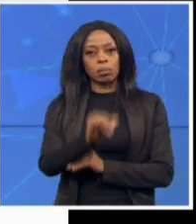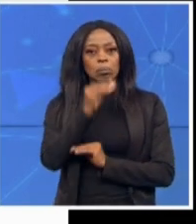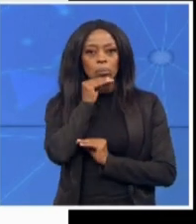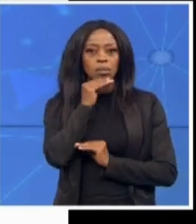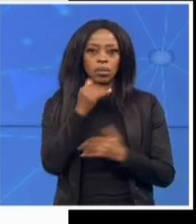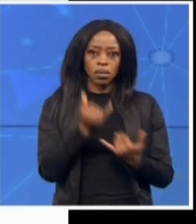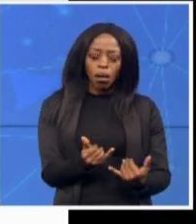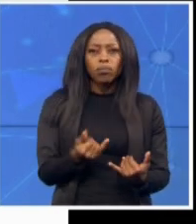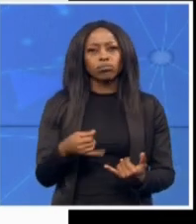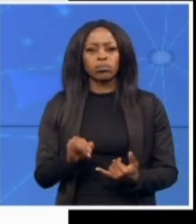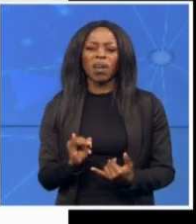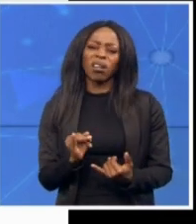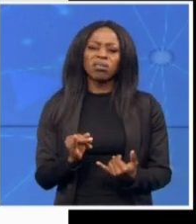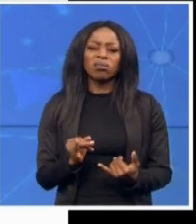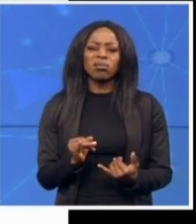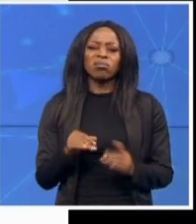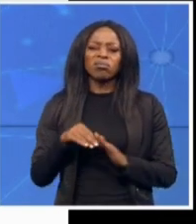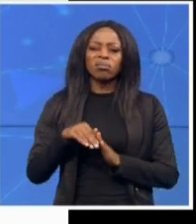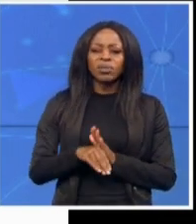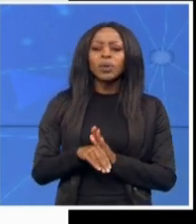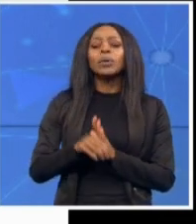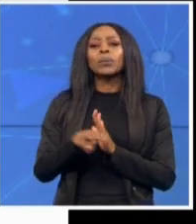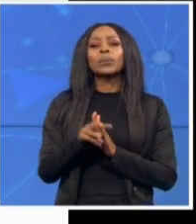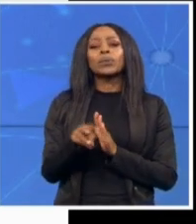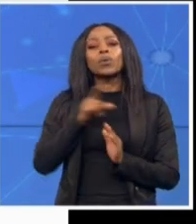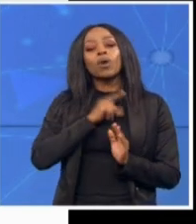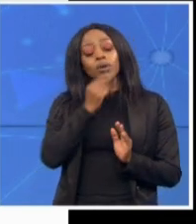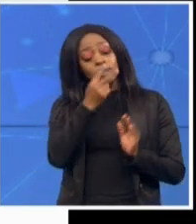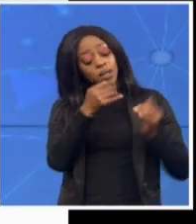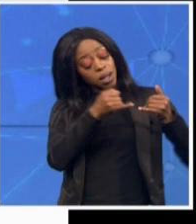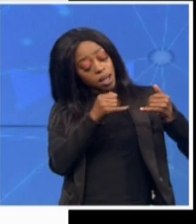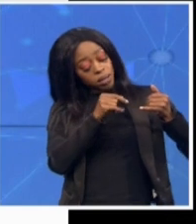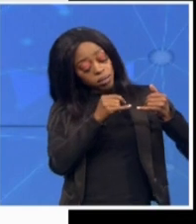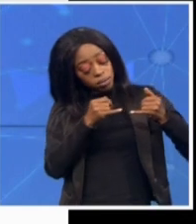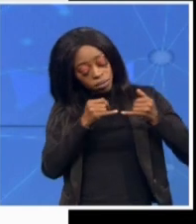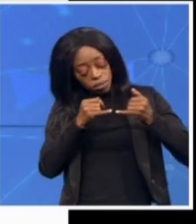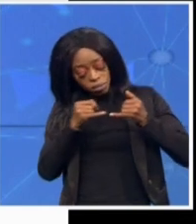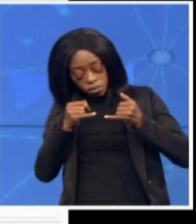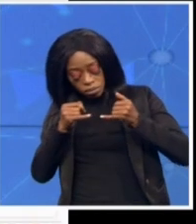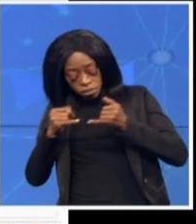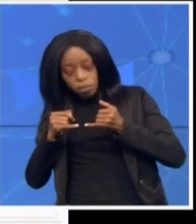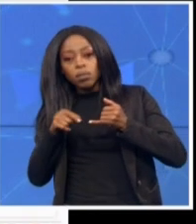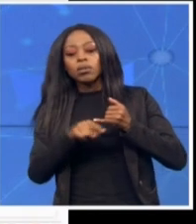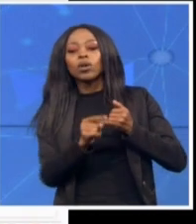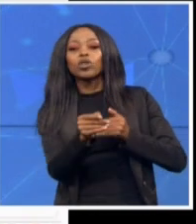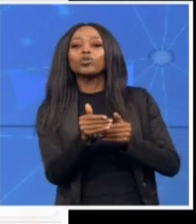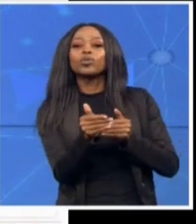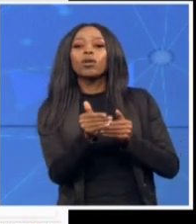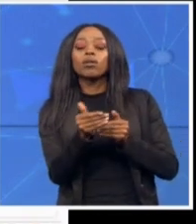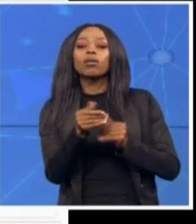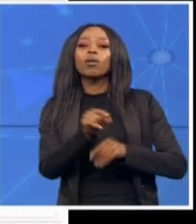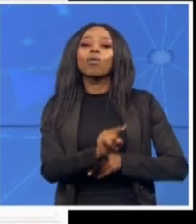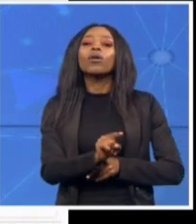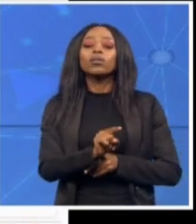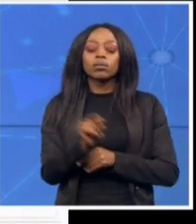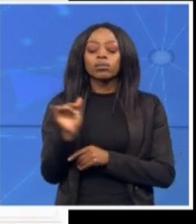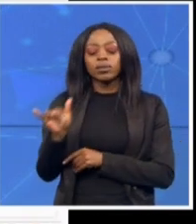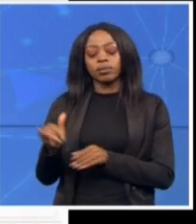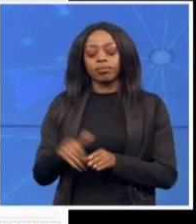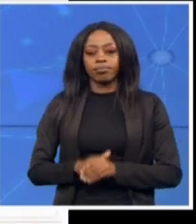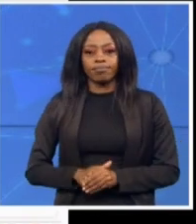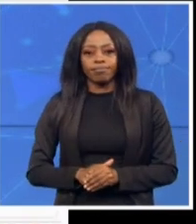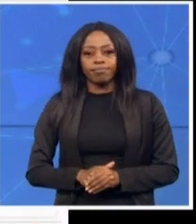you can see the dotted lines is we're starting to move very close towards that prediction. So if you look at Omicron